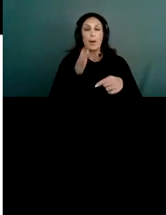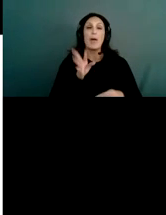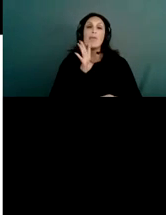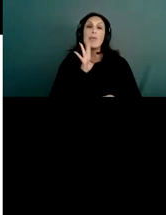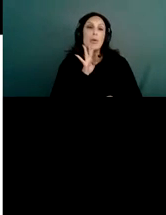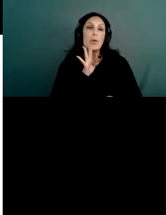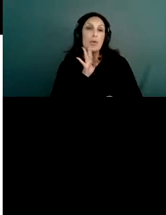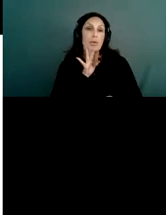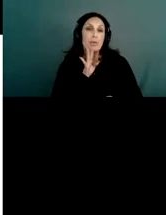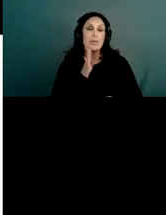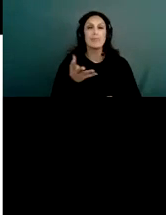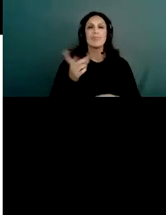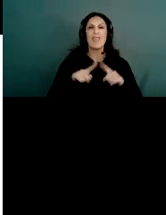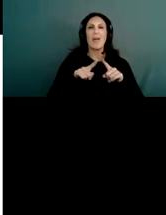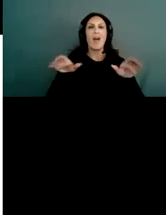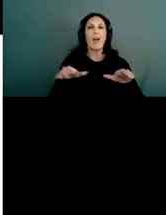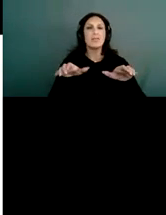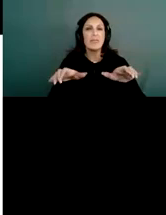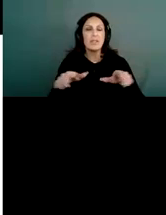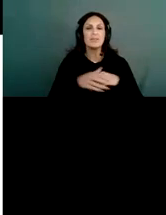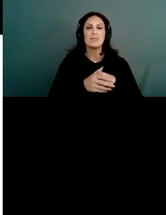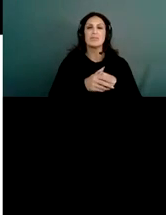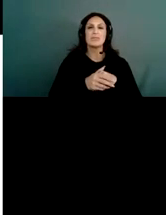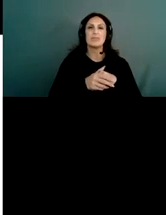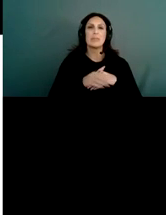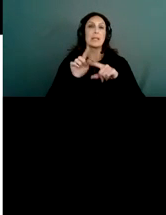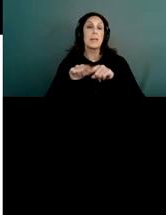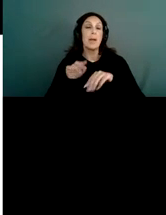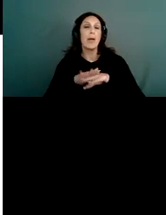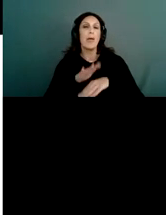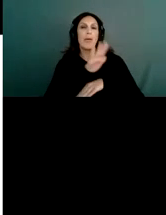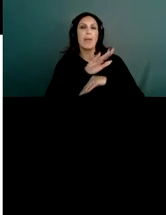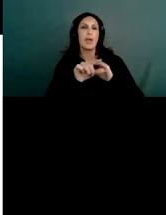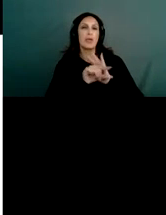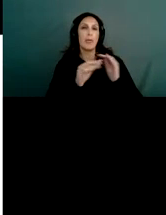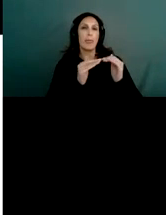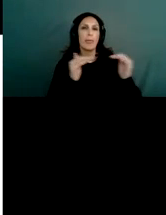word activities, and many more depending on their grade level.